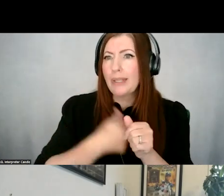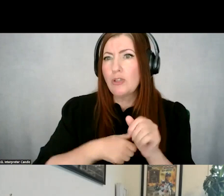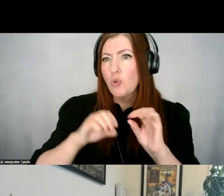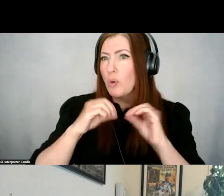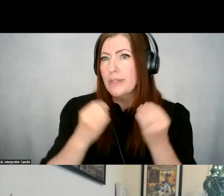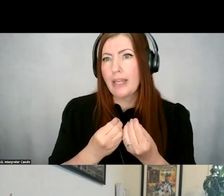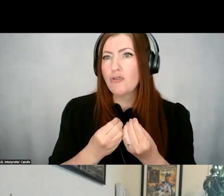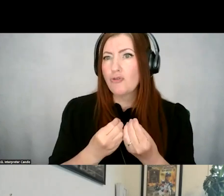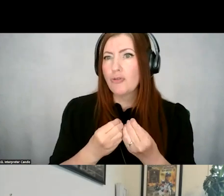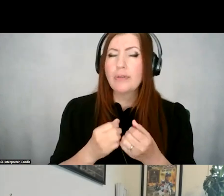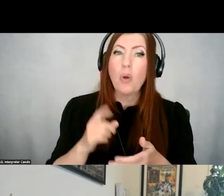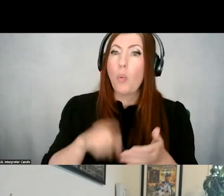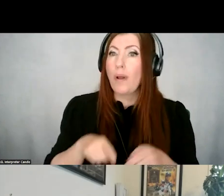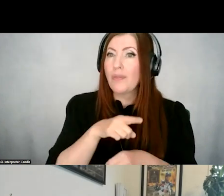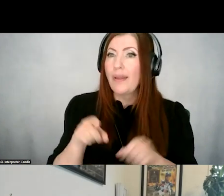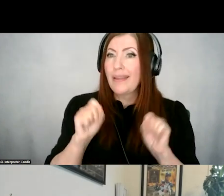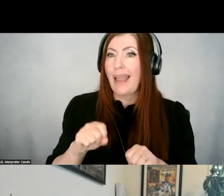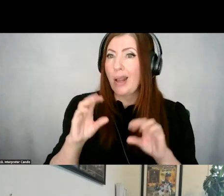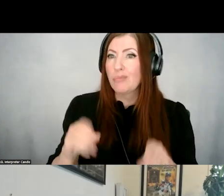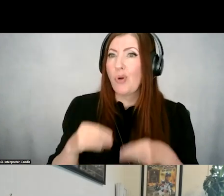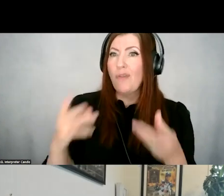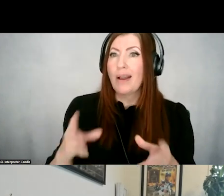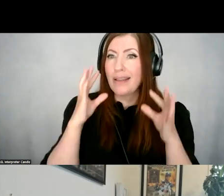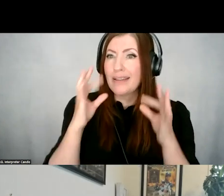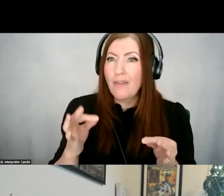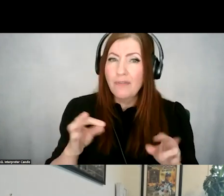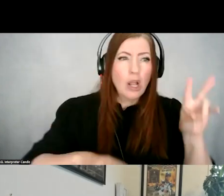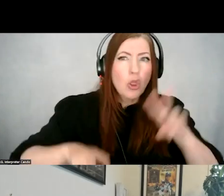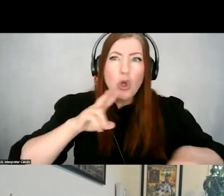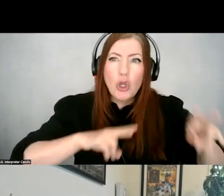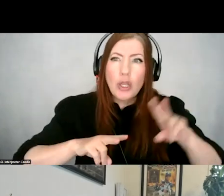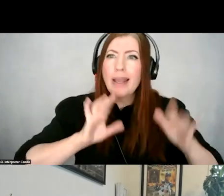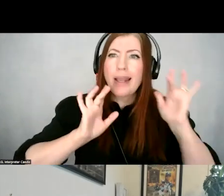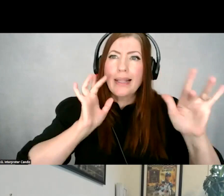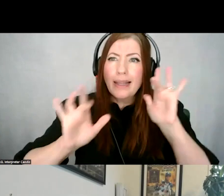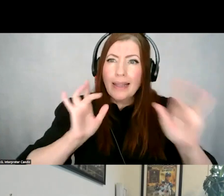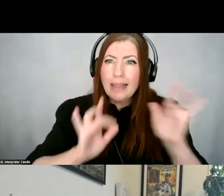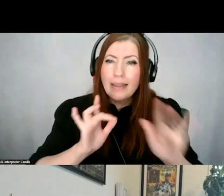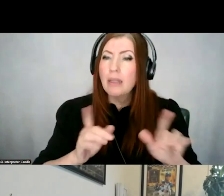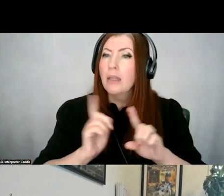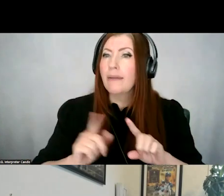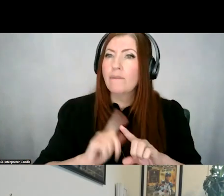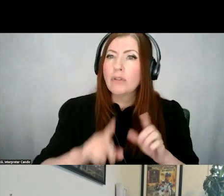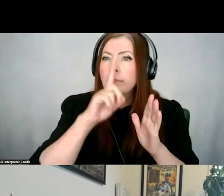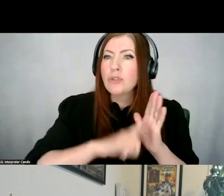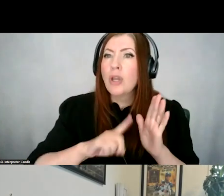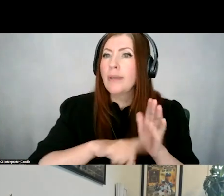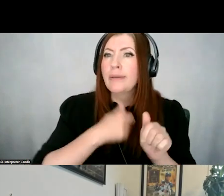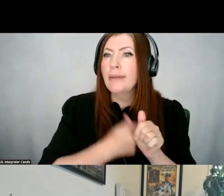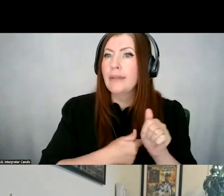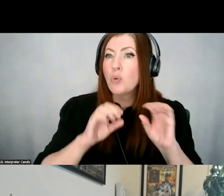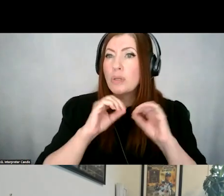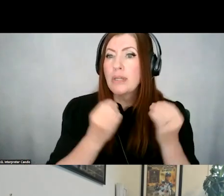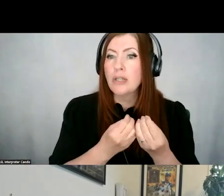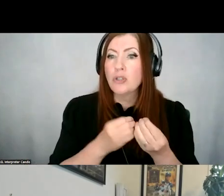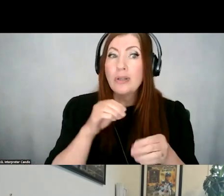to provide. So definitely looking around, clicking different things and checking what each organization